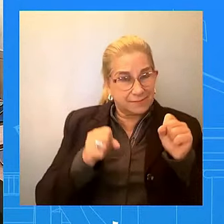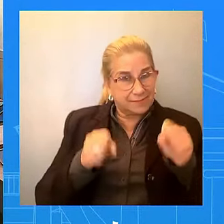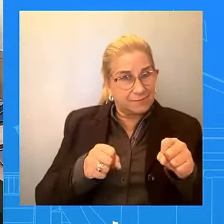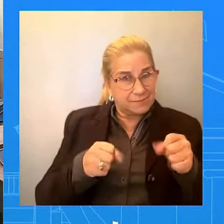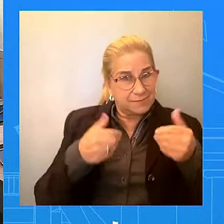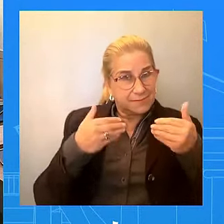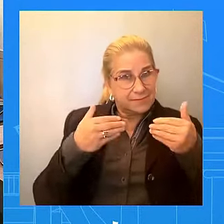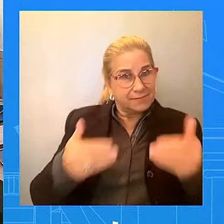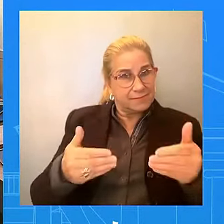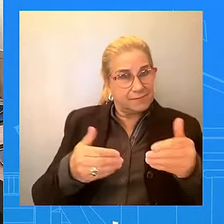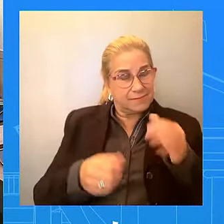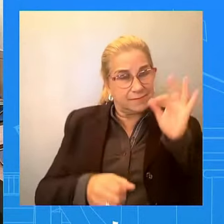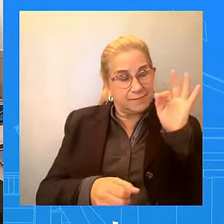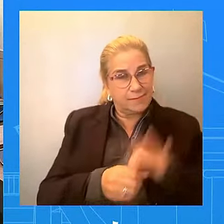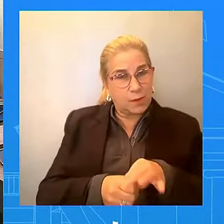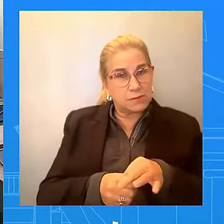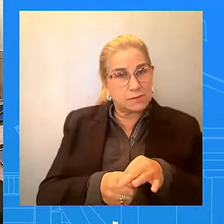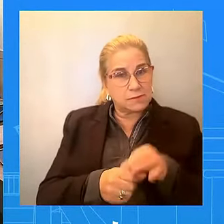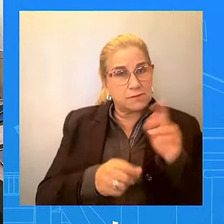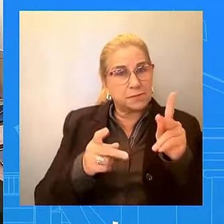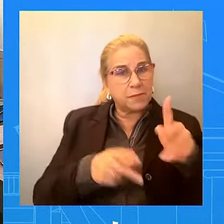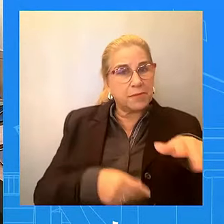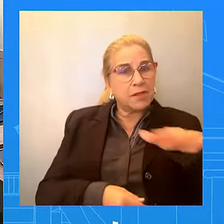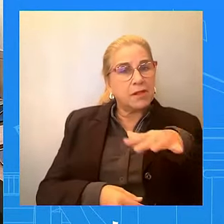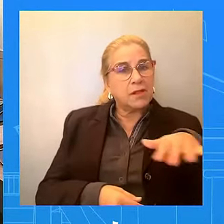having such significant damage?